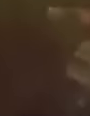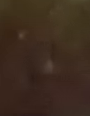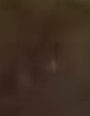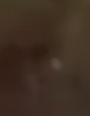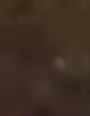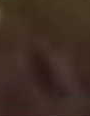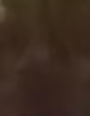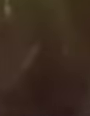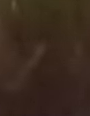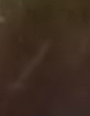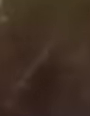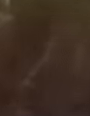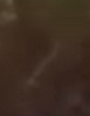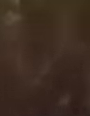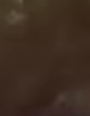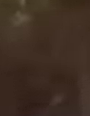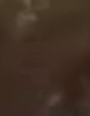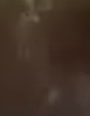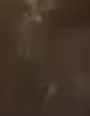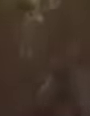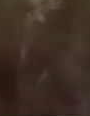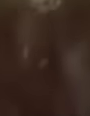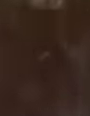a new season for the gospel,